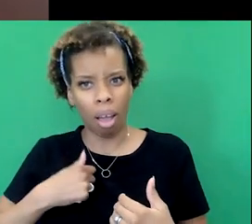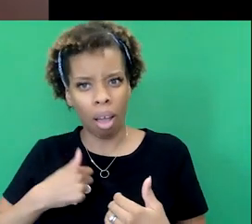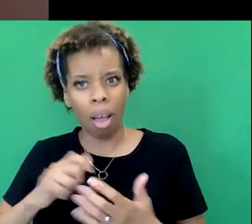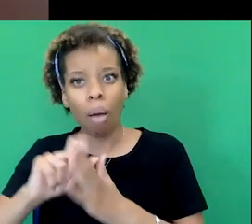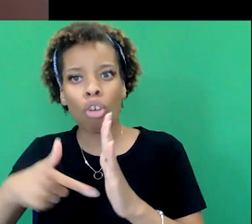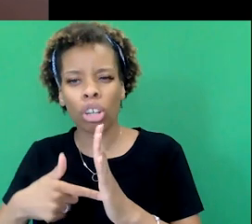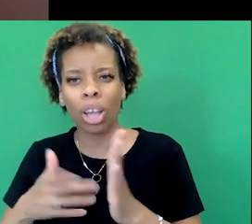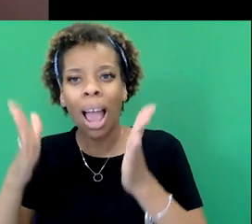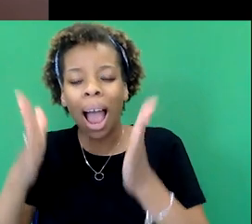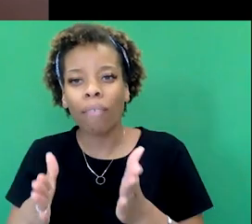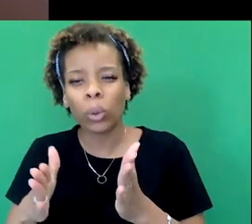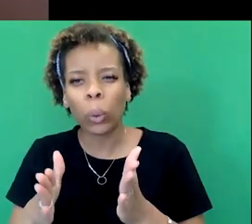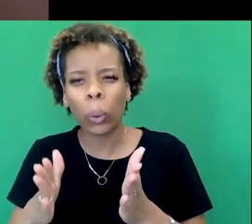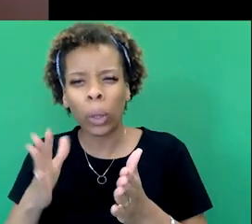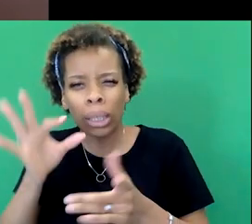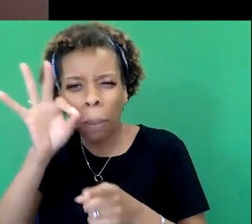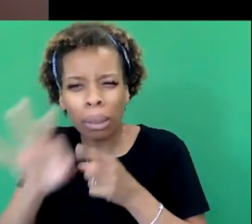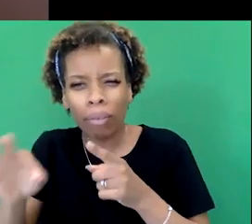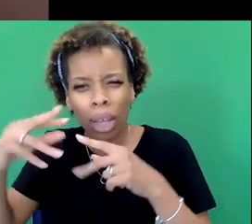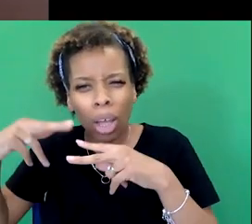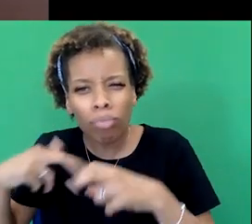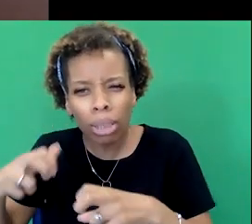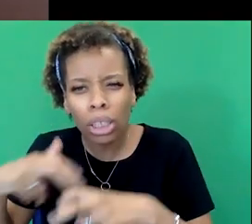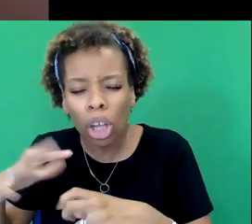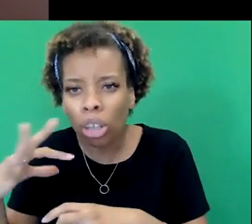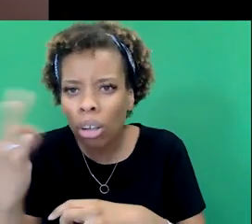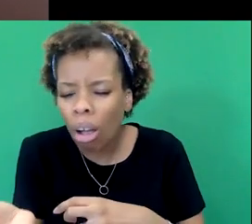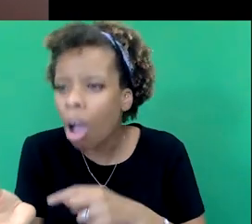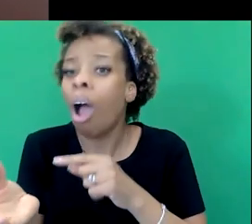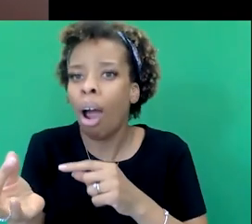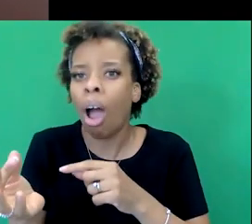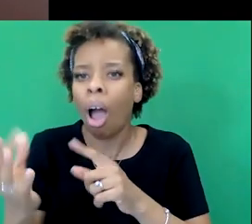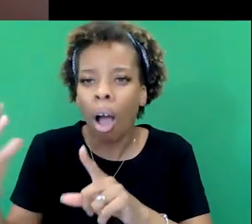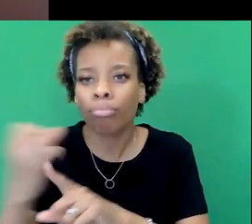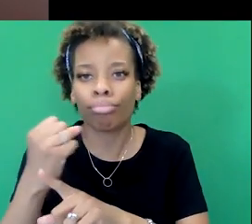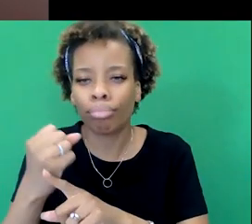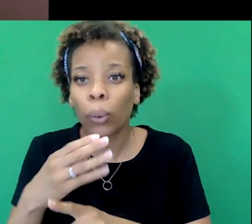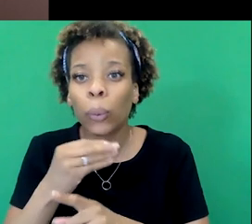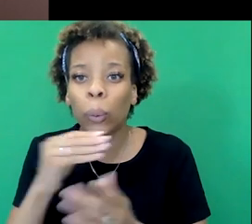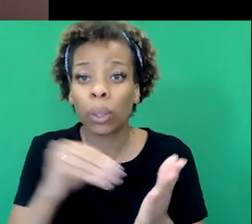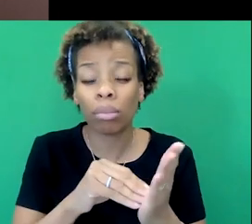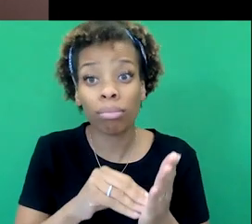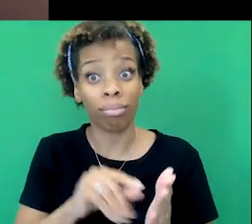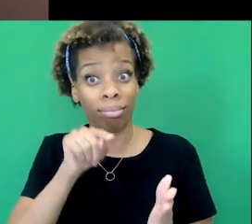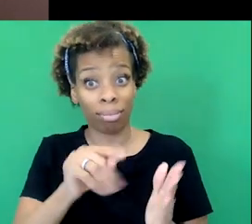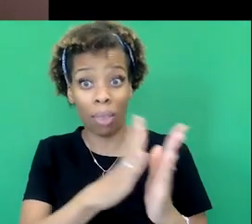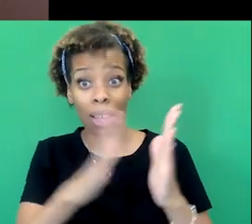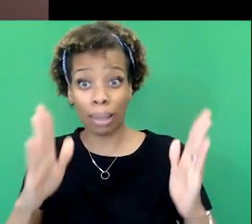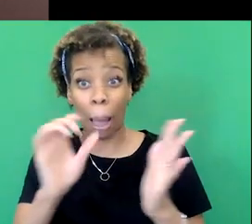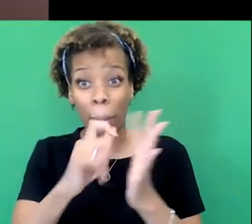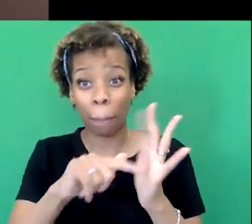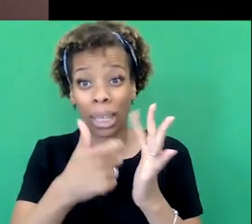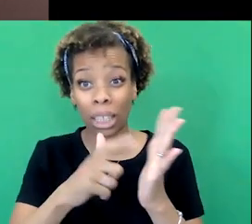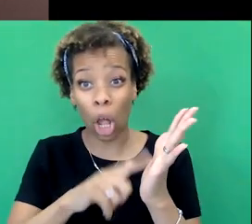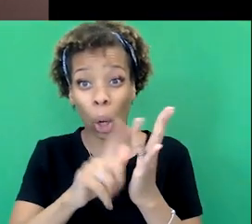were elements of the period which really required some digging into, mm-hmm. and also the period where women are radical